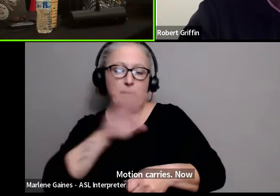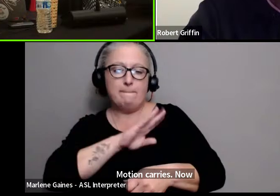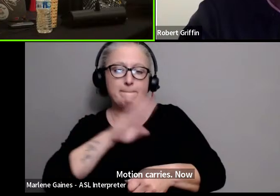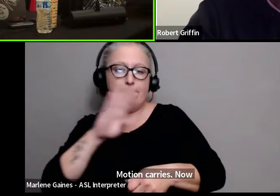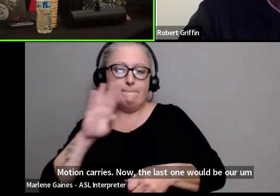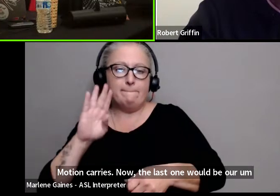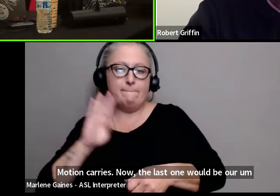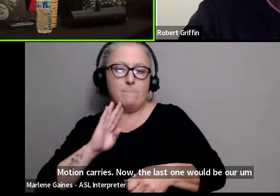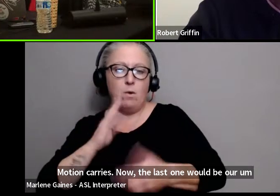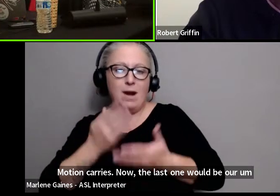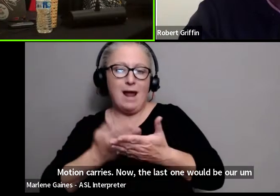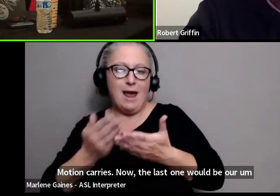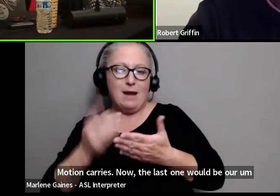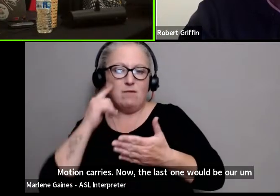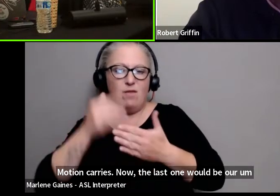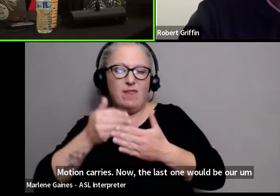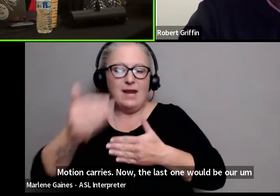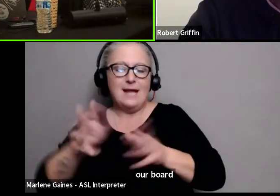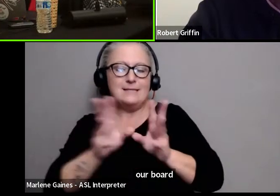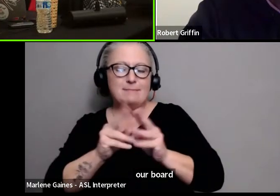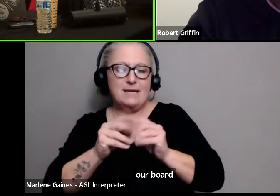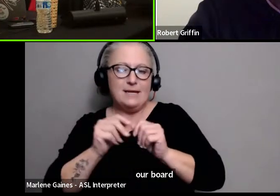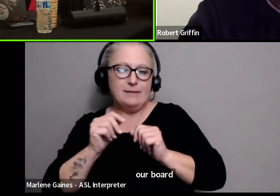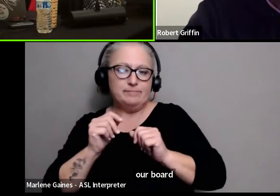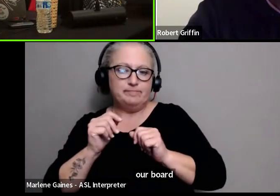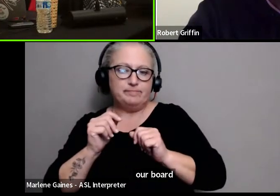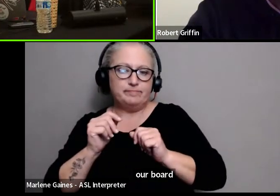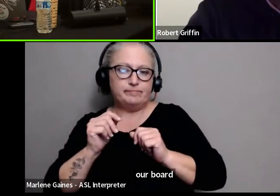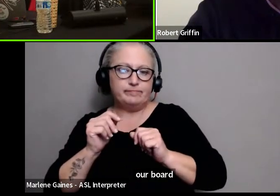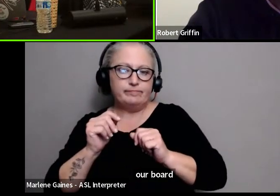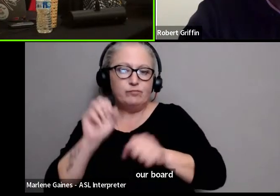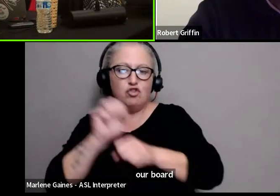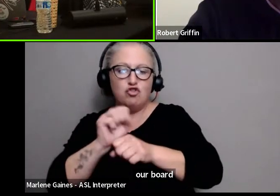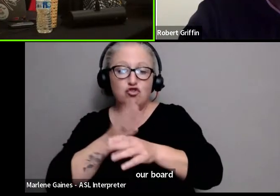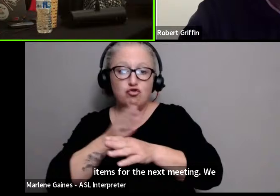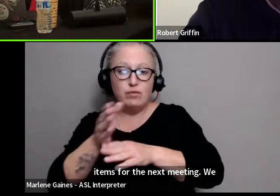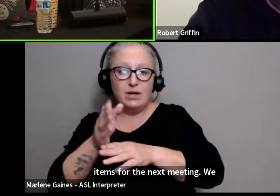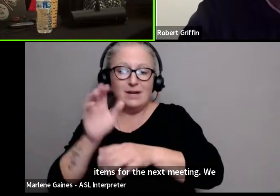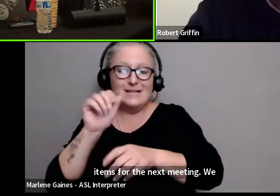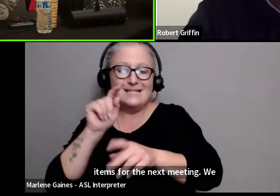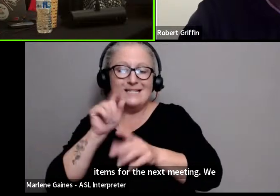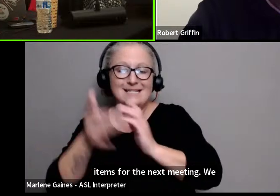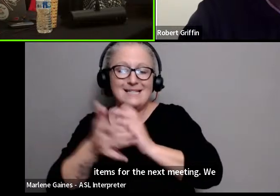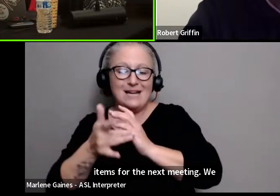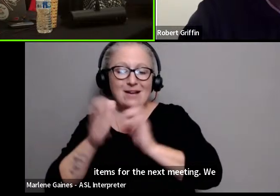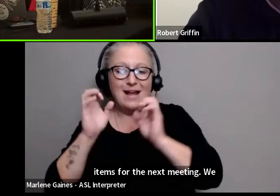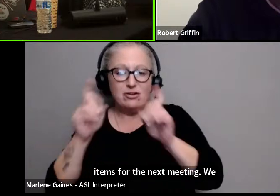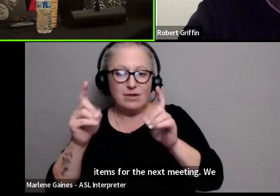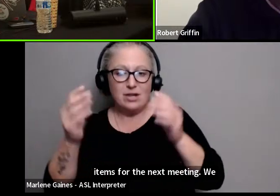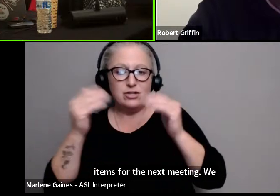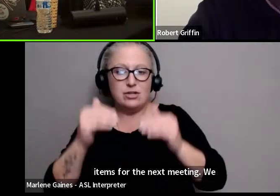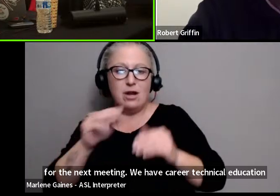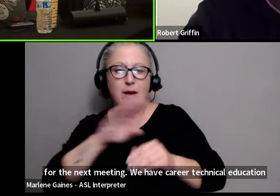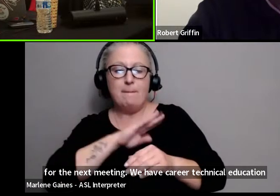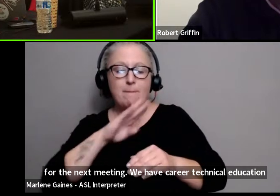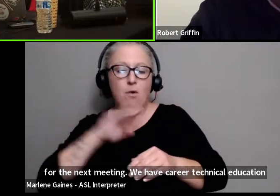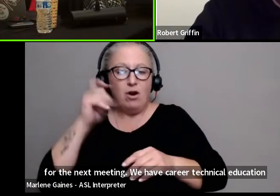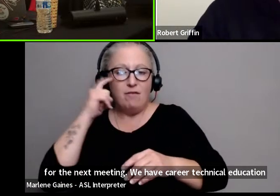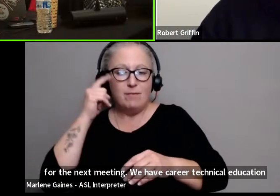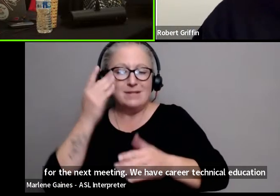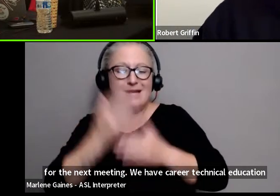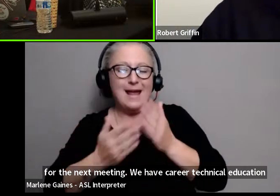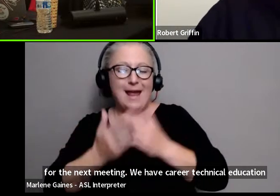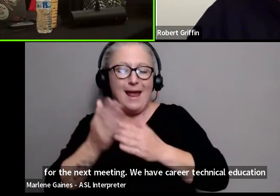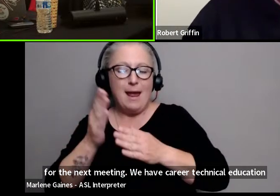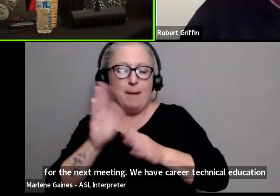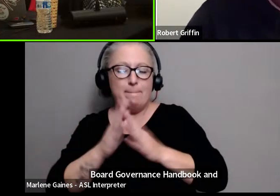board items for the next meeting. We have career technical education, board governance, handbook, and self-evaluation.